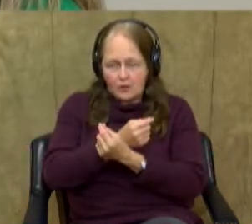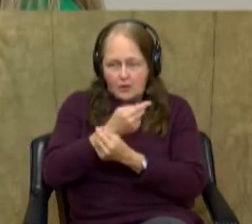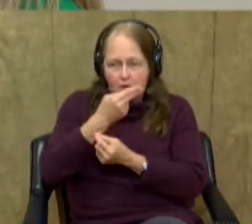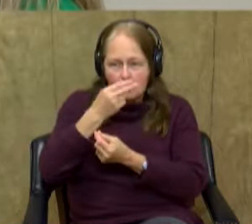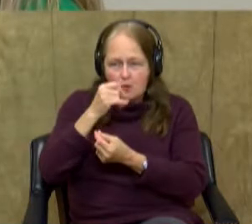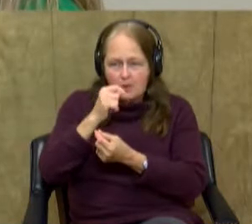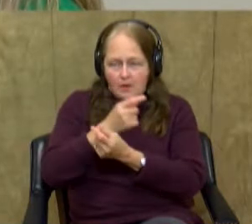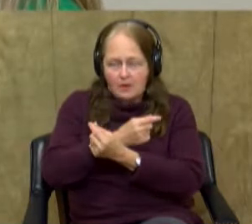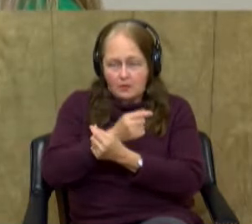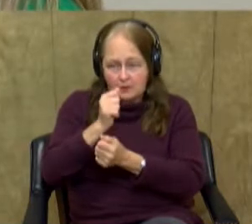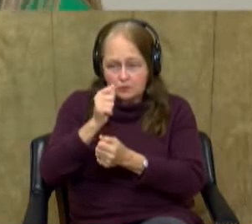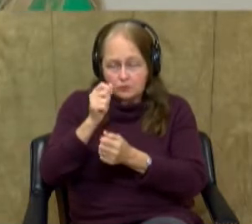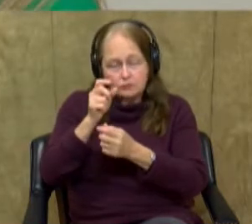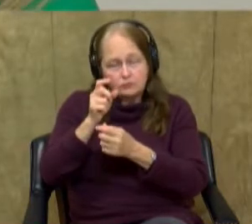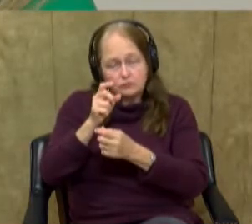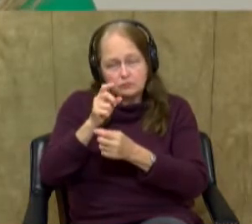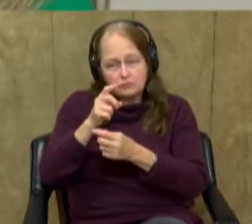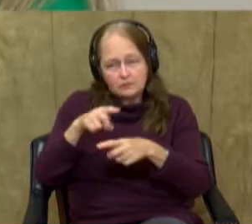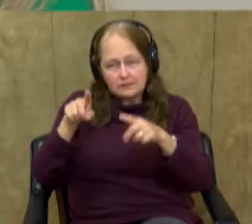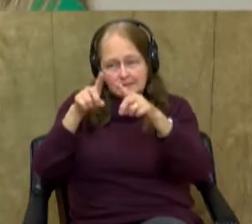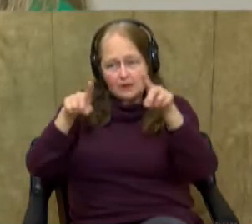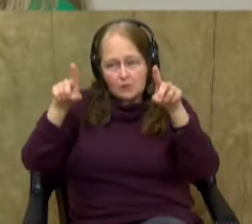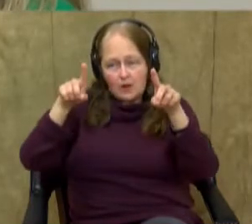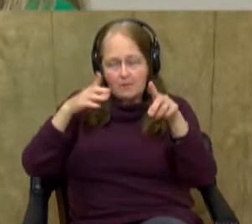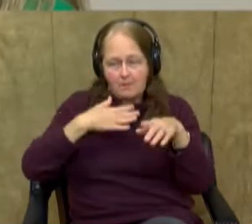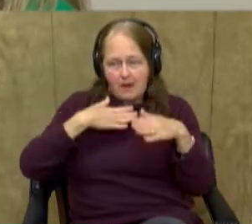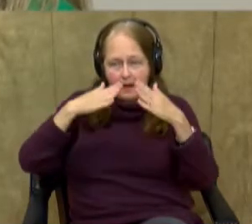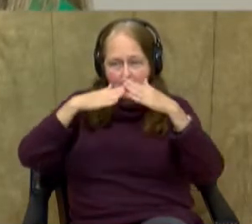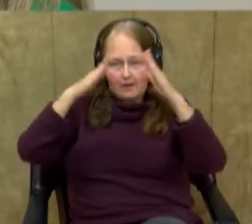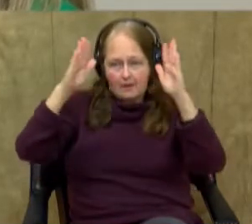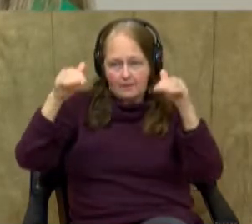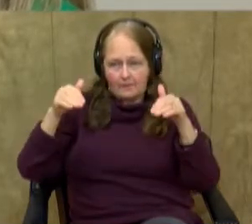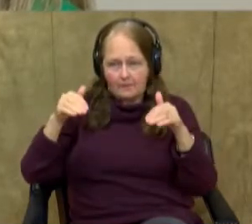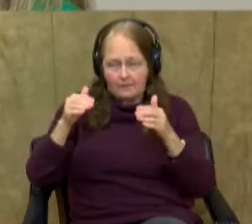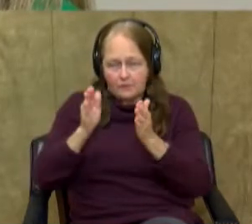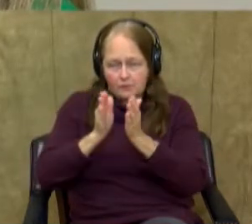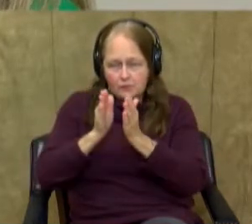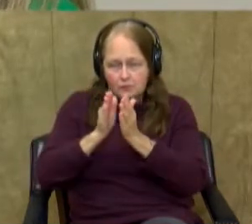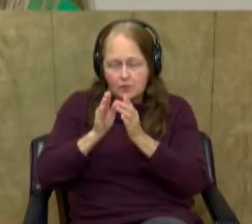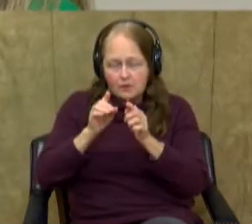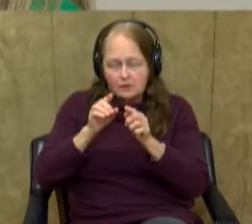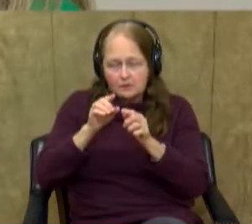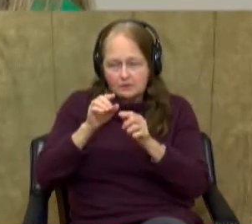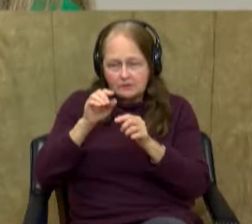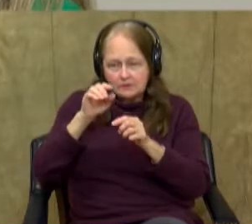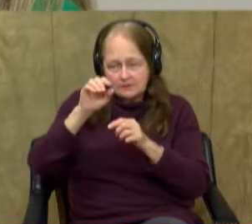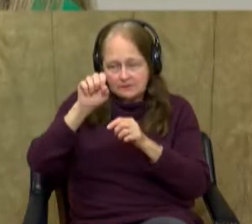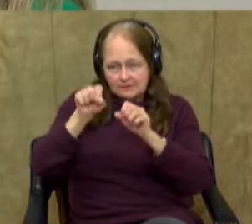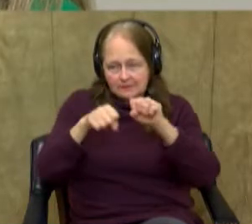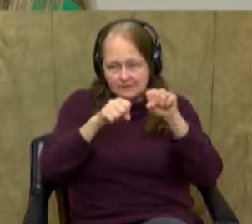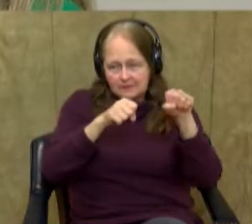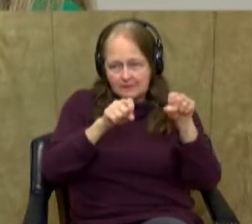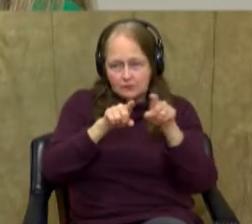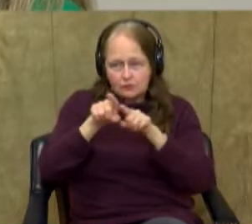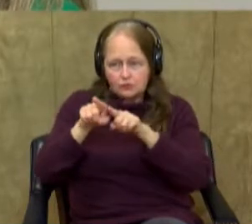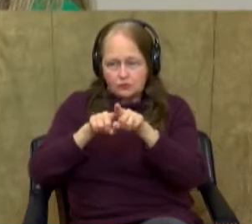to decorate my house? I would, signaled a little sea star. Carefully, Hermit Crab picked it up with